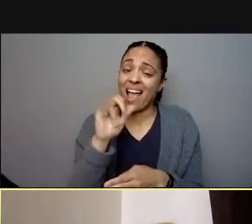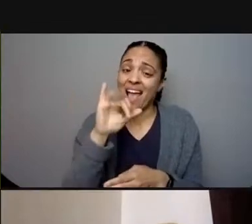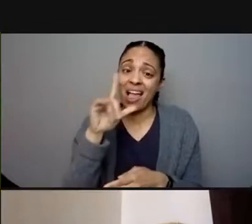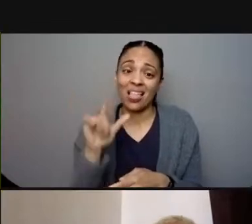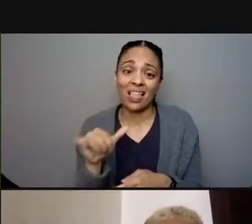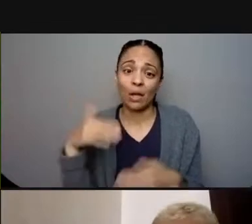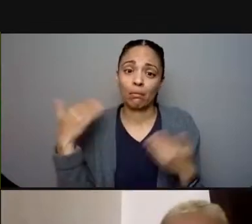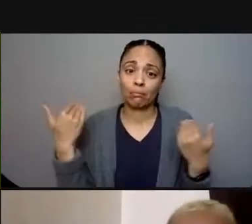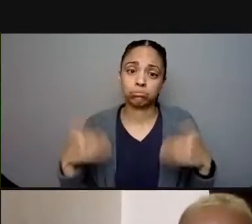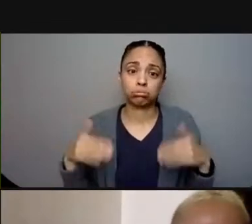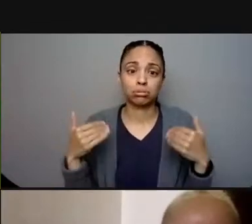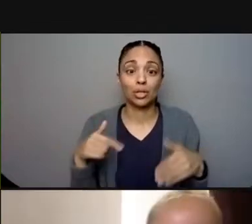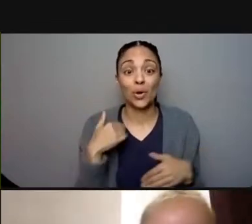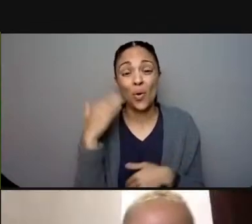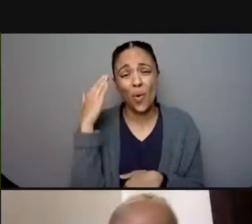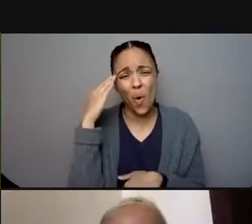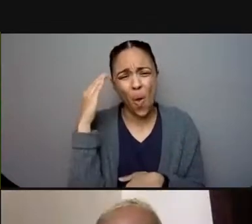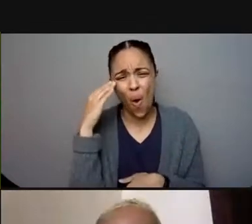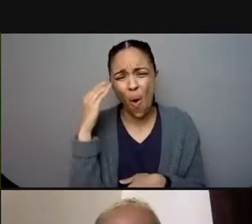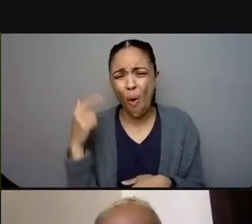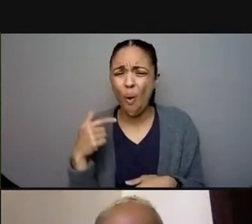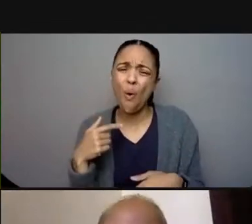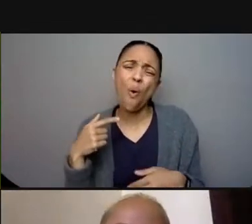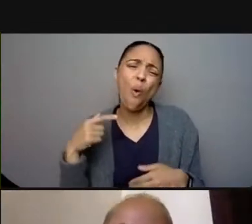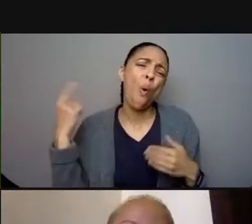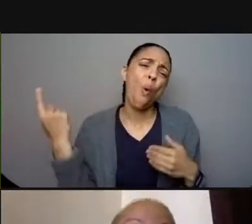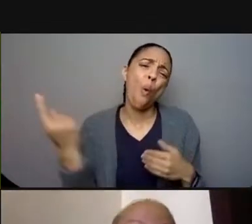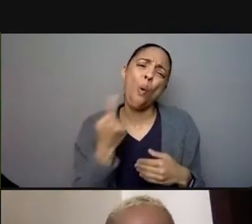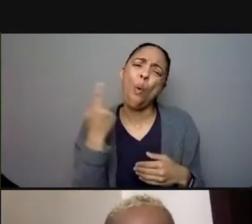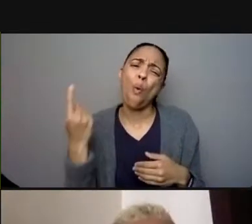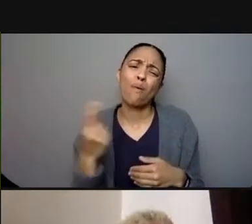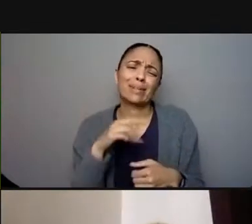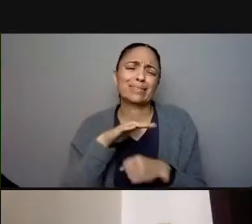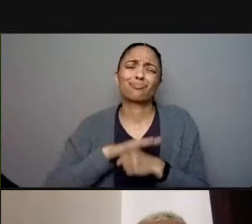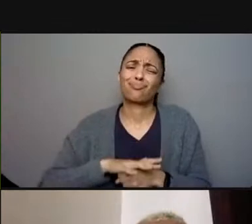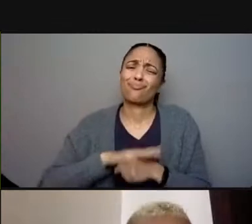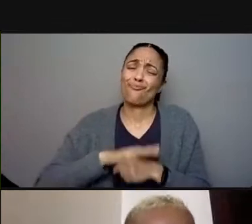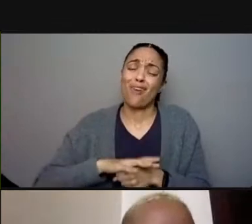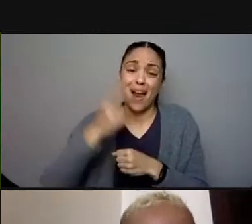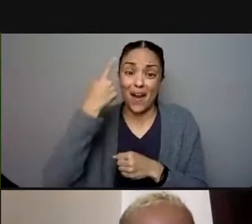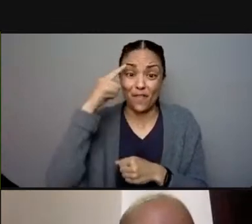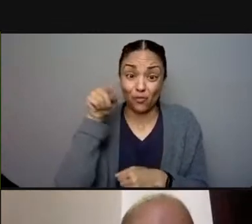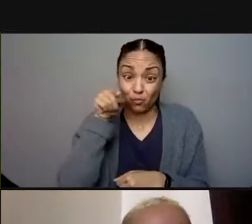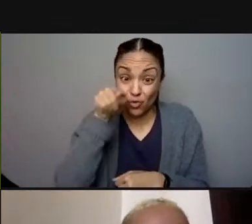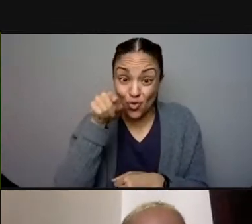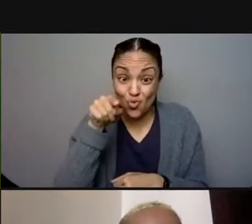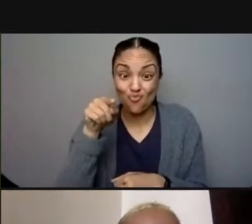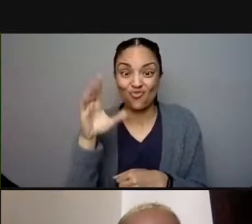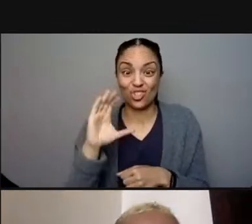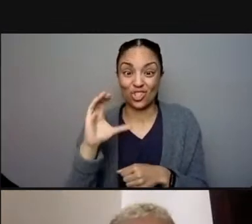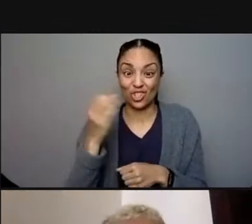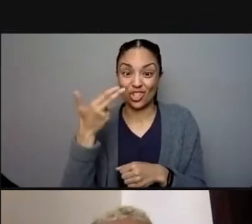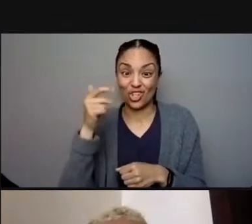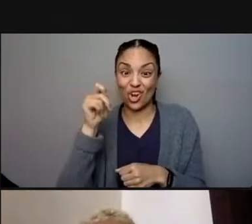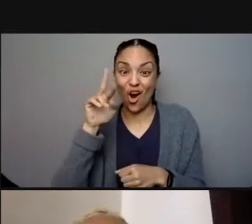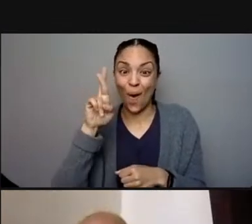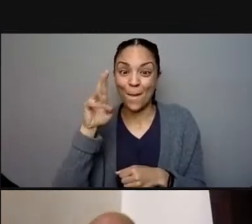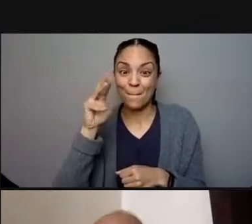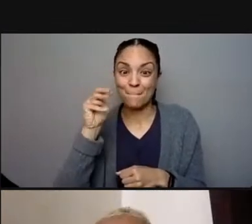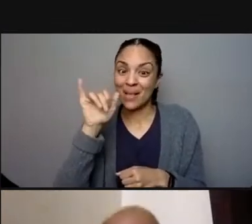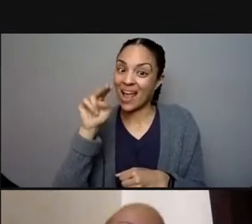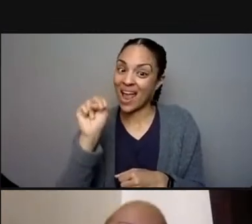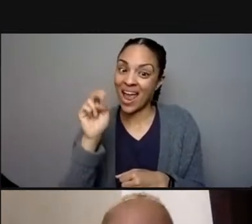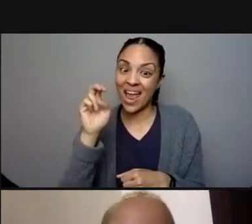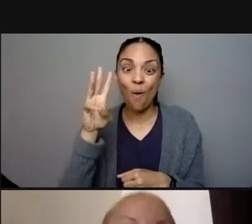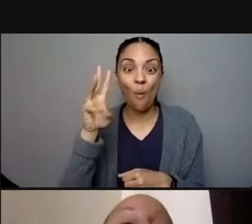I'll be up, man. We'd be up stressed over Miss Warren's papers because it had to be good. You couldn't write no bull. You had to be well thought